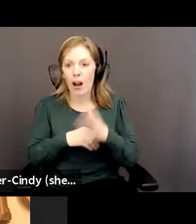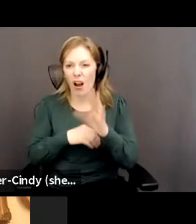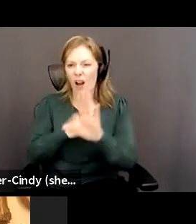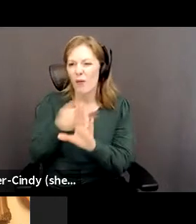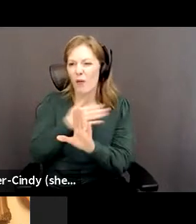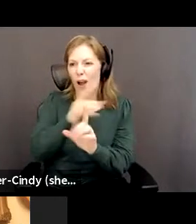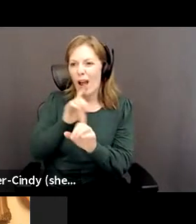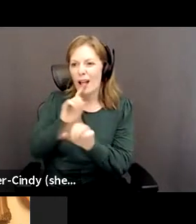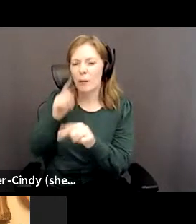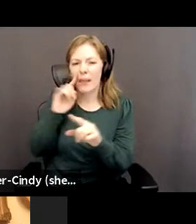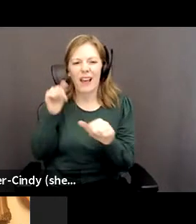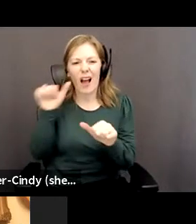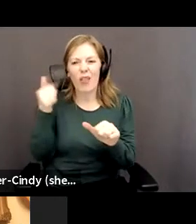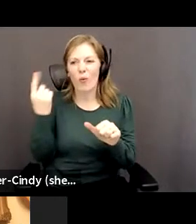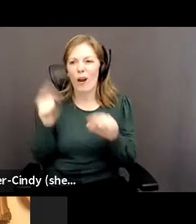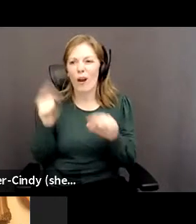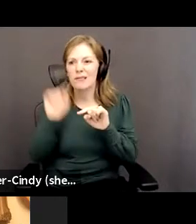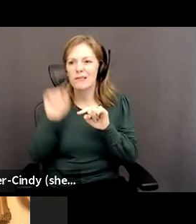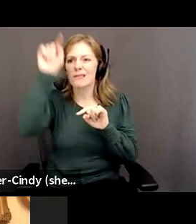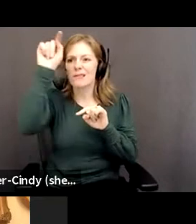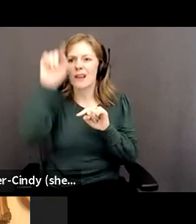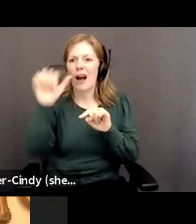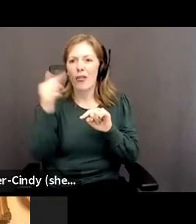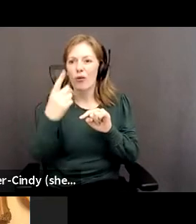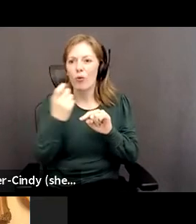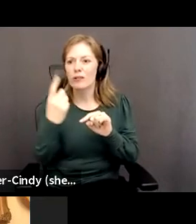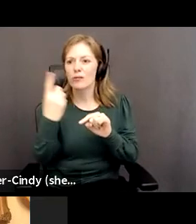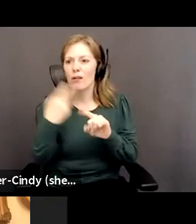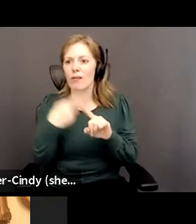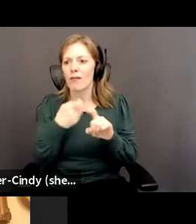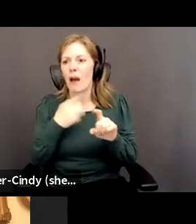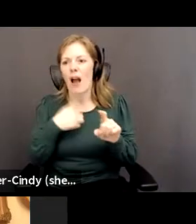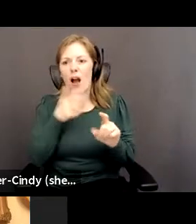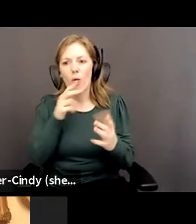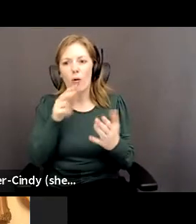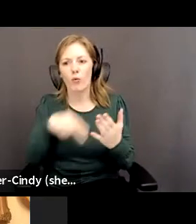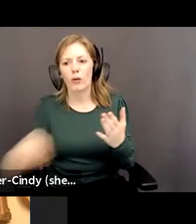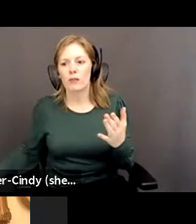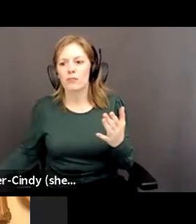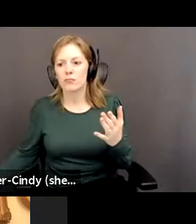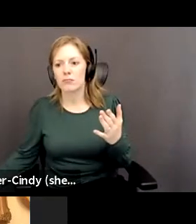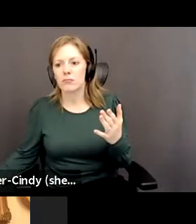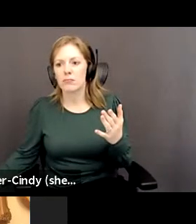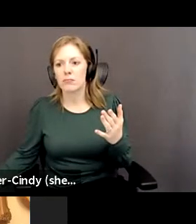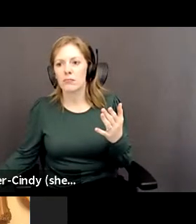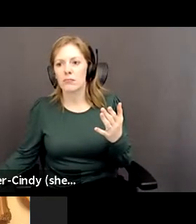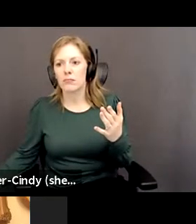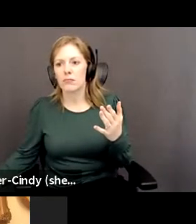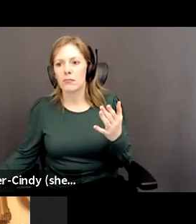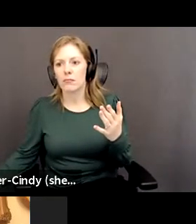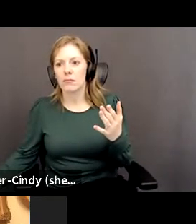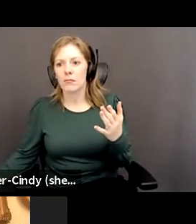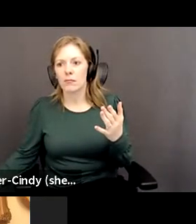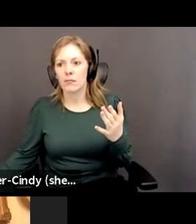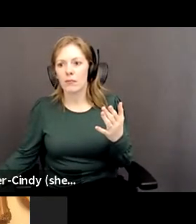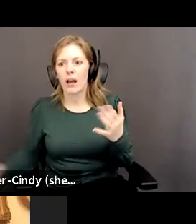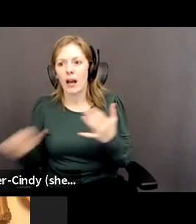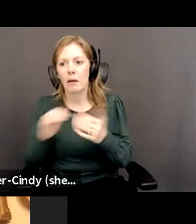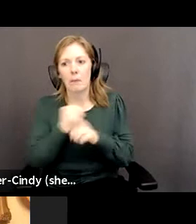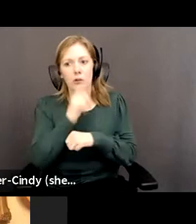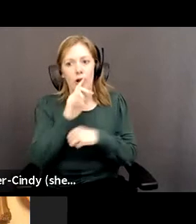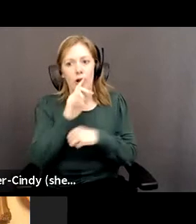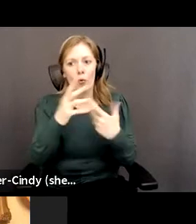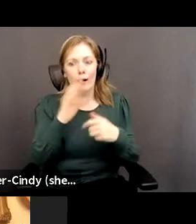think we skipped that, but Hans had also sent a question. Okay. I will just read it out and answer this, and then I'll go to Derek's question because I want to make sure we don't skip it.